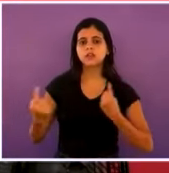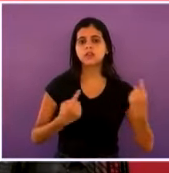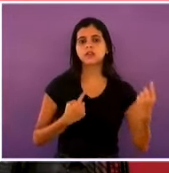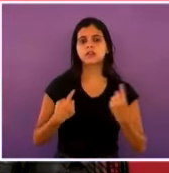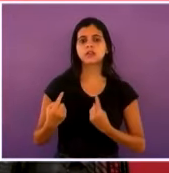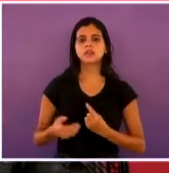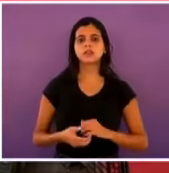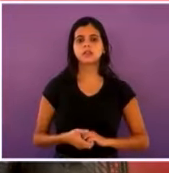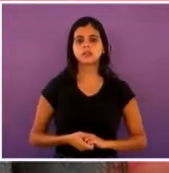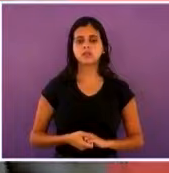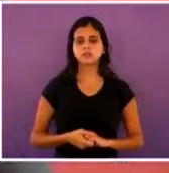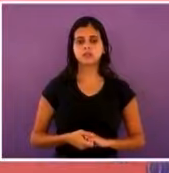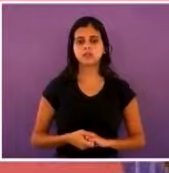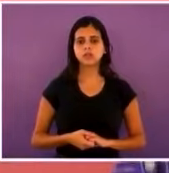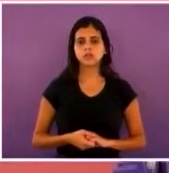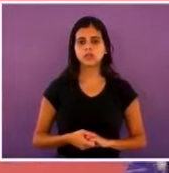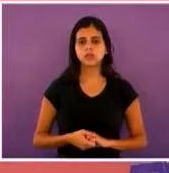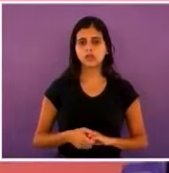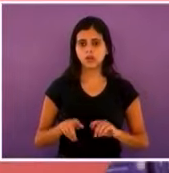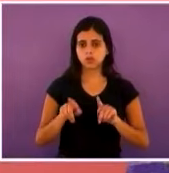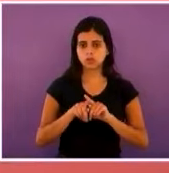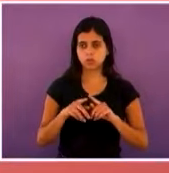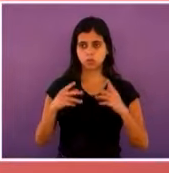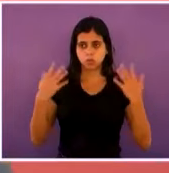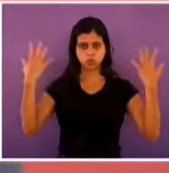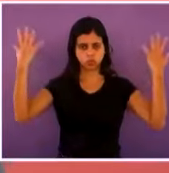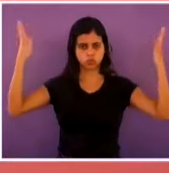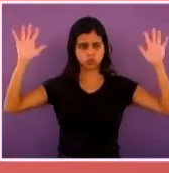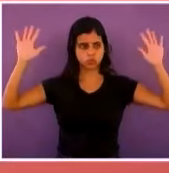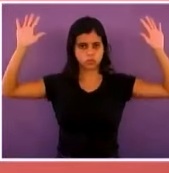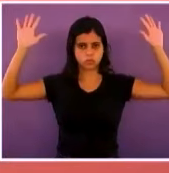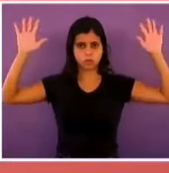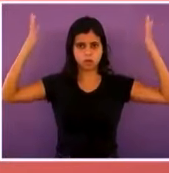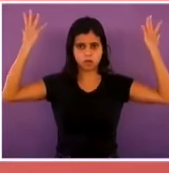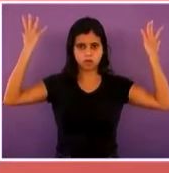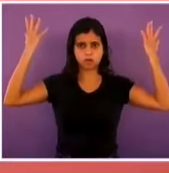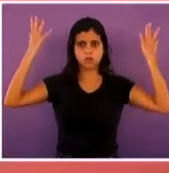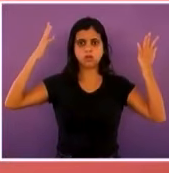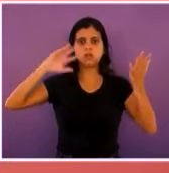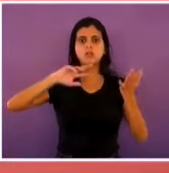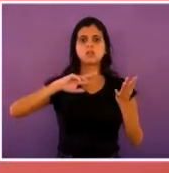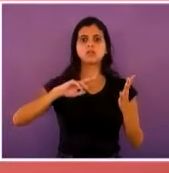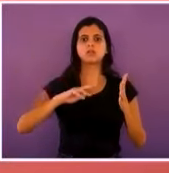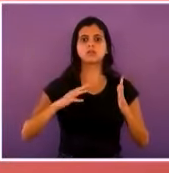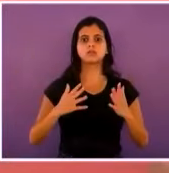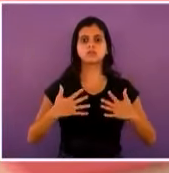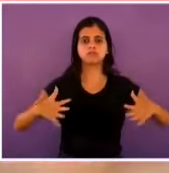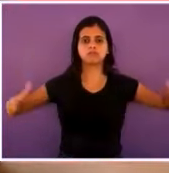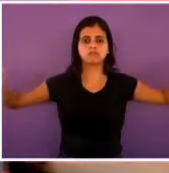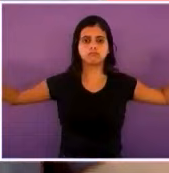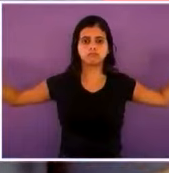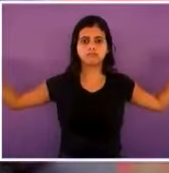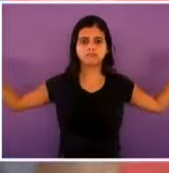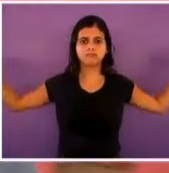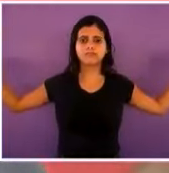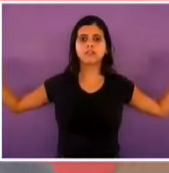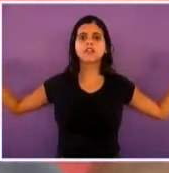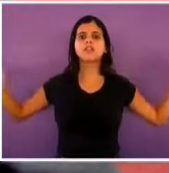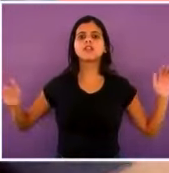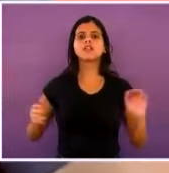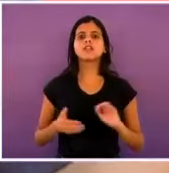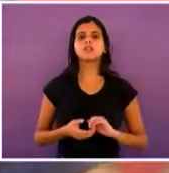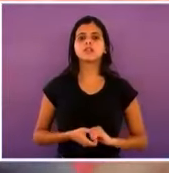still open-ended. E os dois braços estendidos, elas estão no final abertos. That's the view of